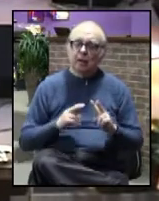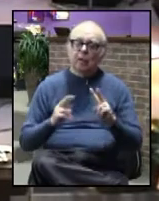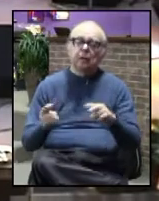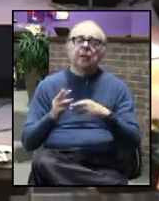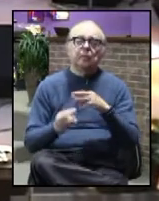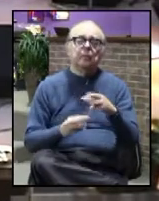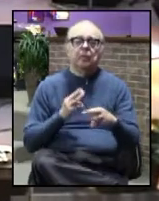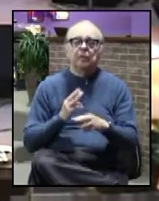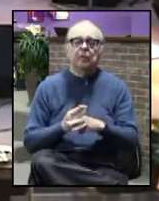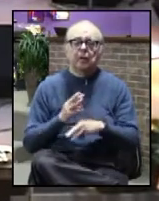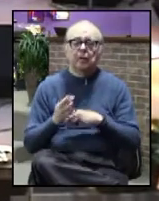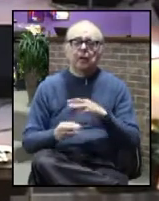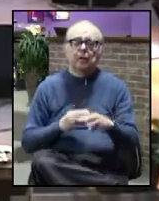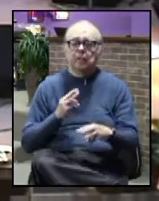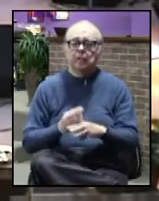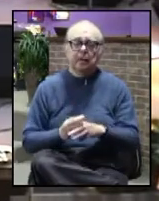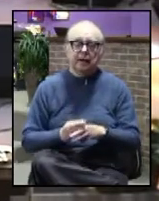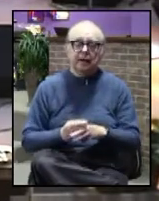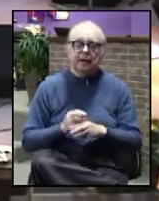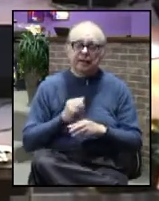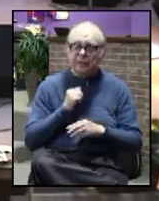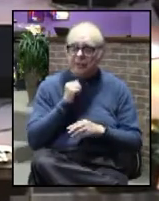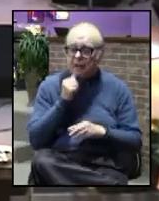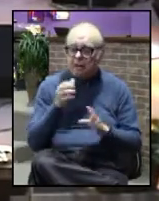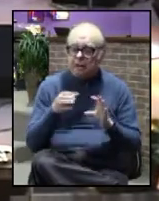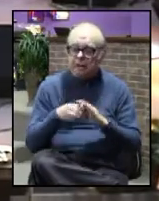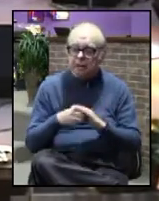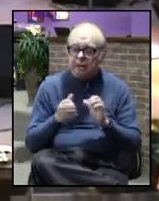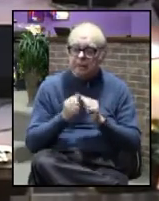the world is ungodly.